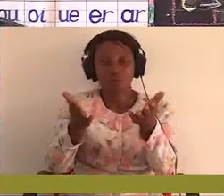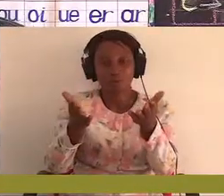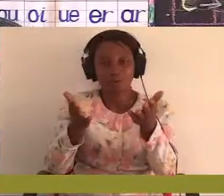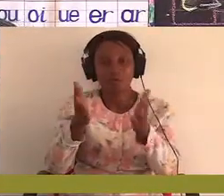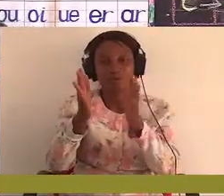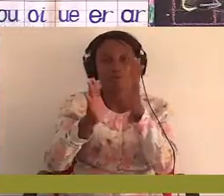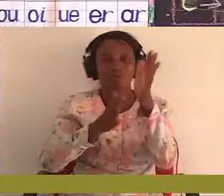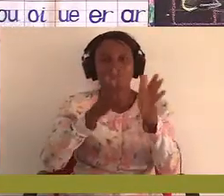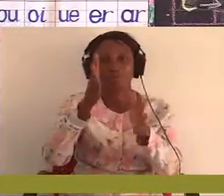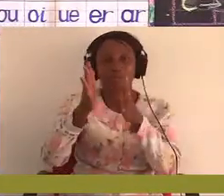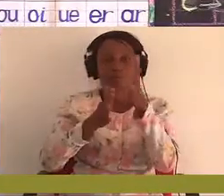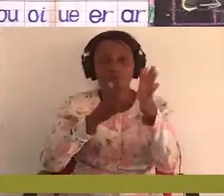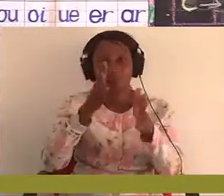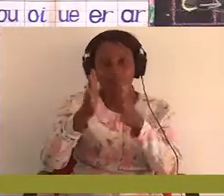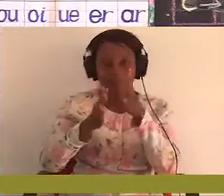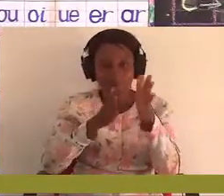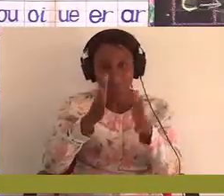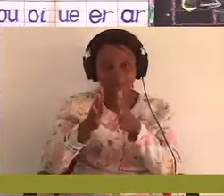frequently.